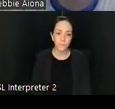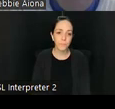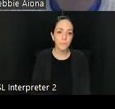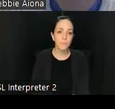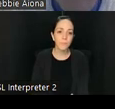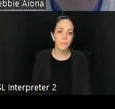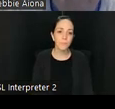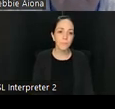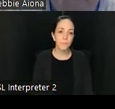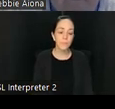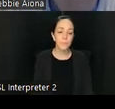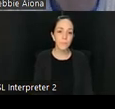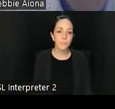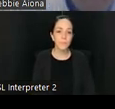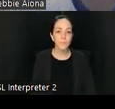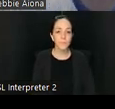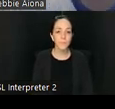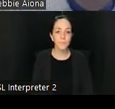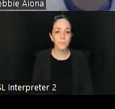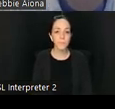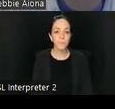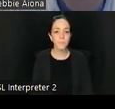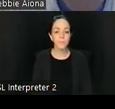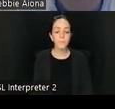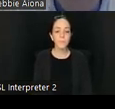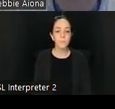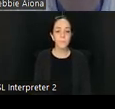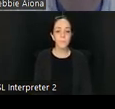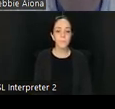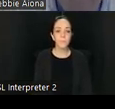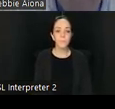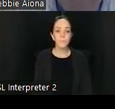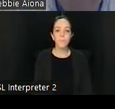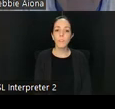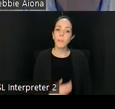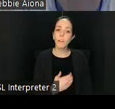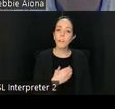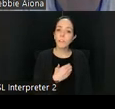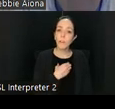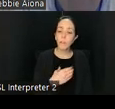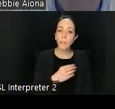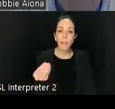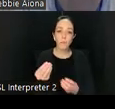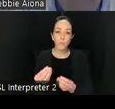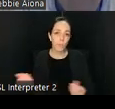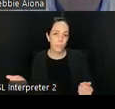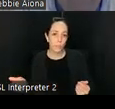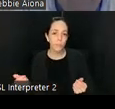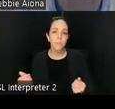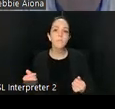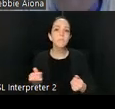Let's see, where am I? There it is. Okay, timeliness of complaint resolution, redacted case